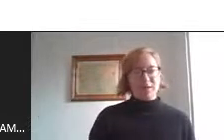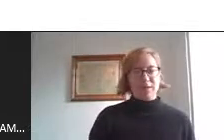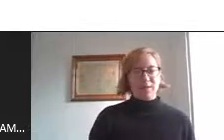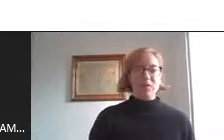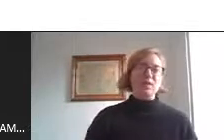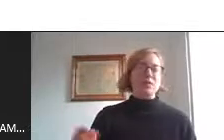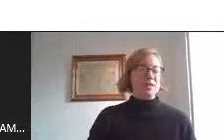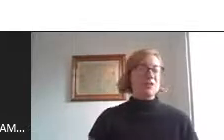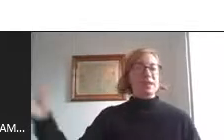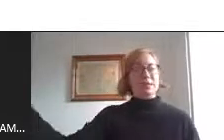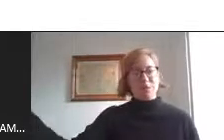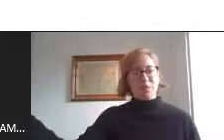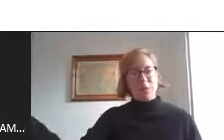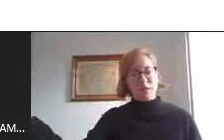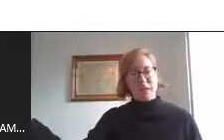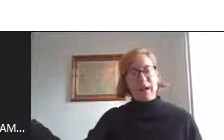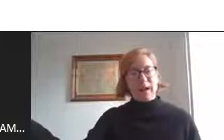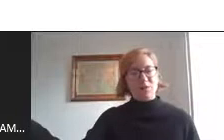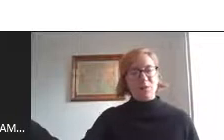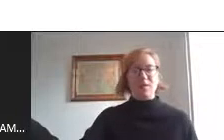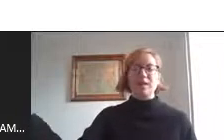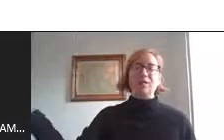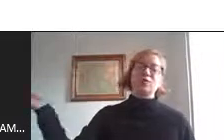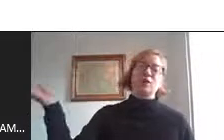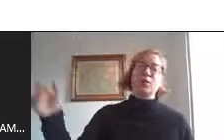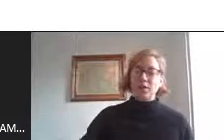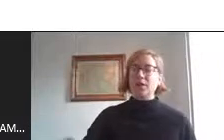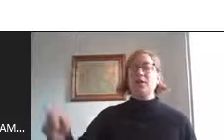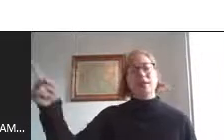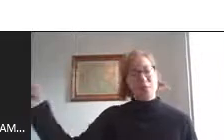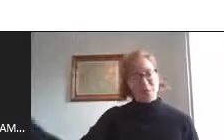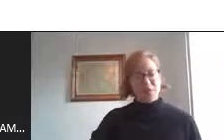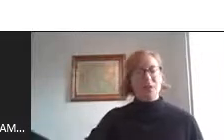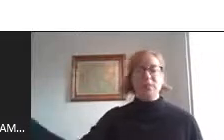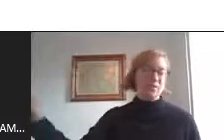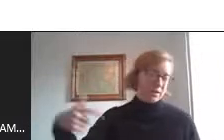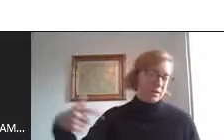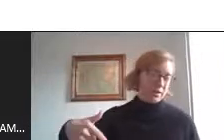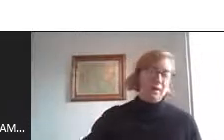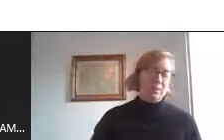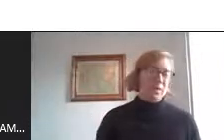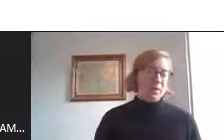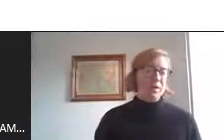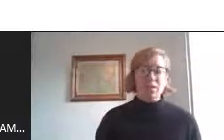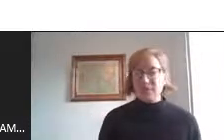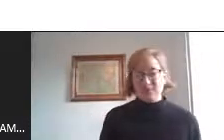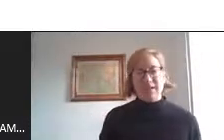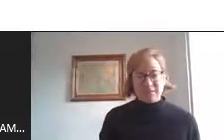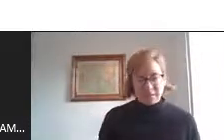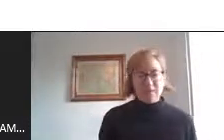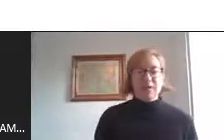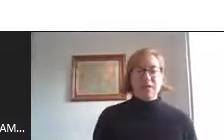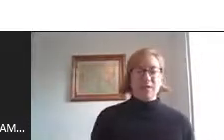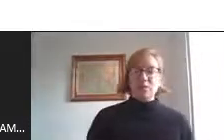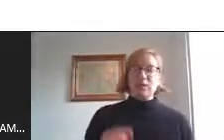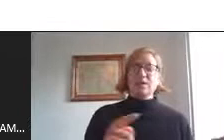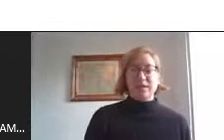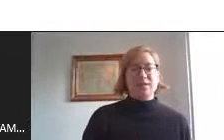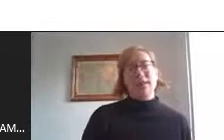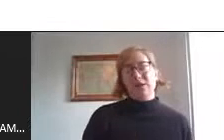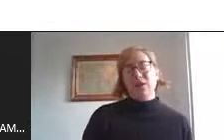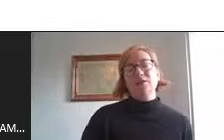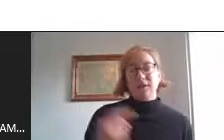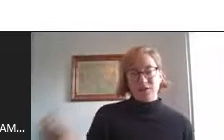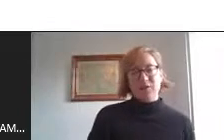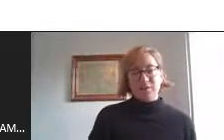needs something, if a teacher needs something from another class, rather than saying to a child, oh, can you go and ask Mrs. Jones to, you know, for some sellotape, you can say, oh, can